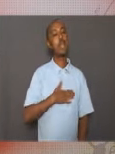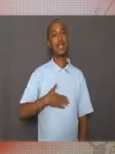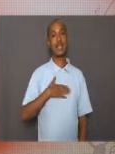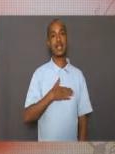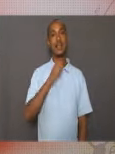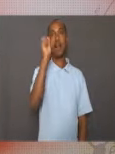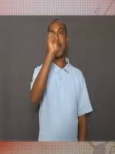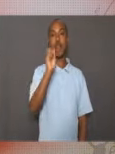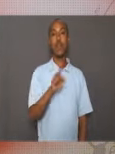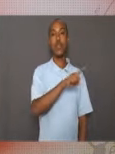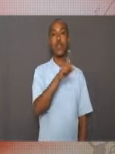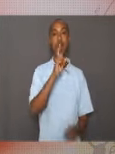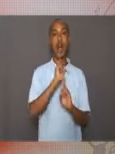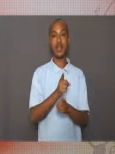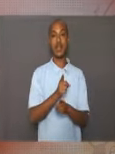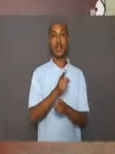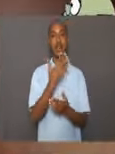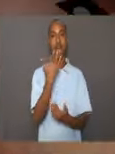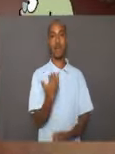your answers now.